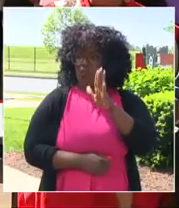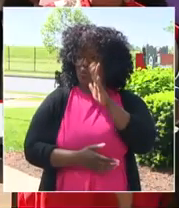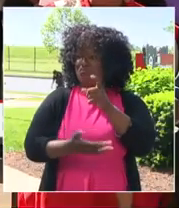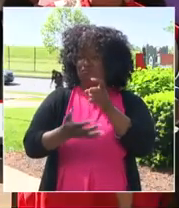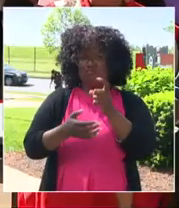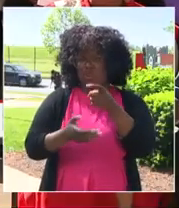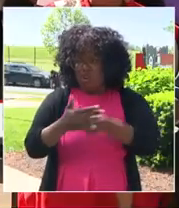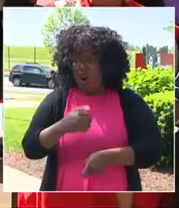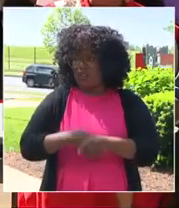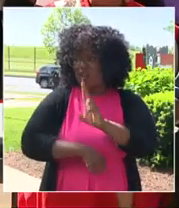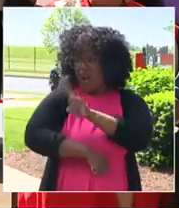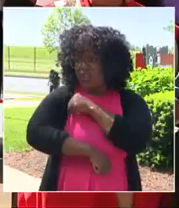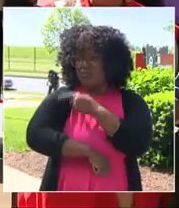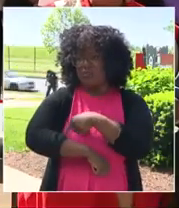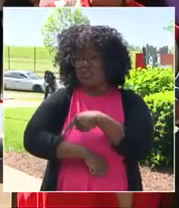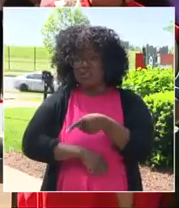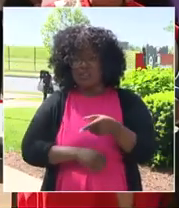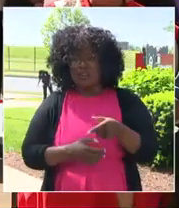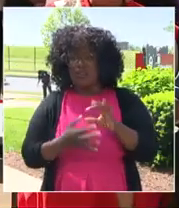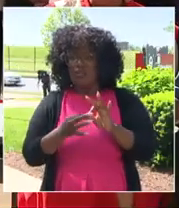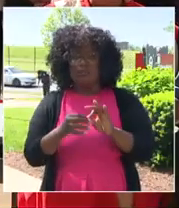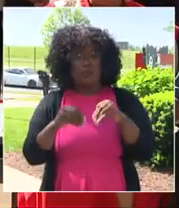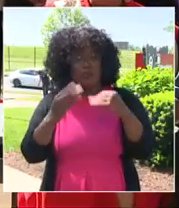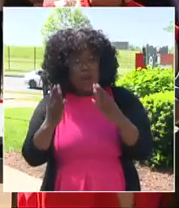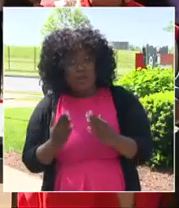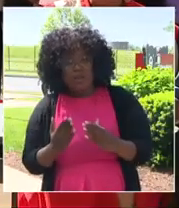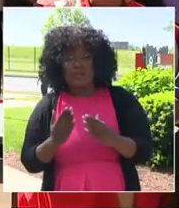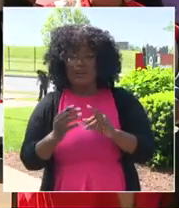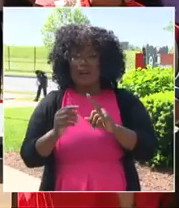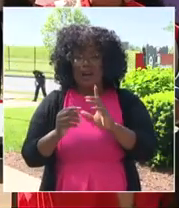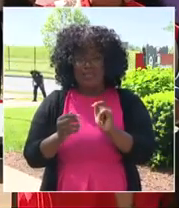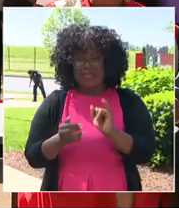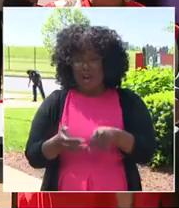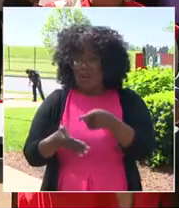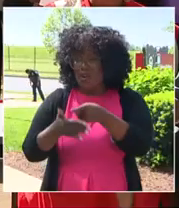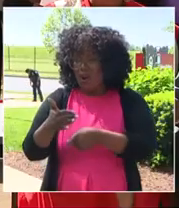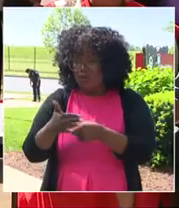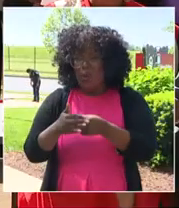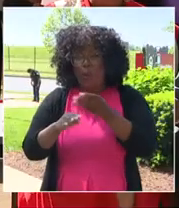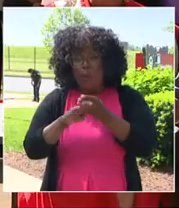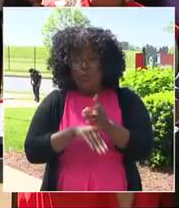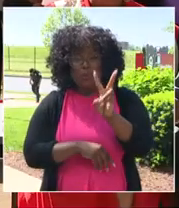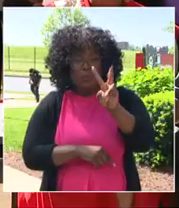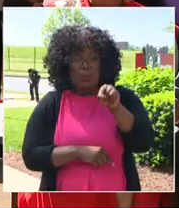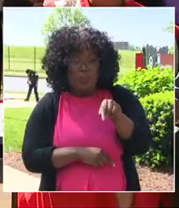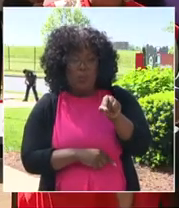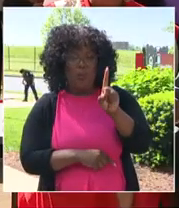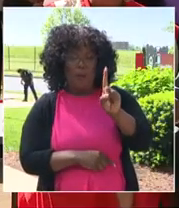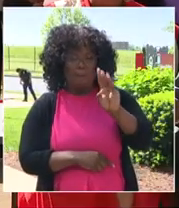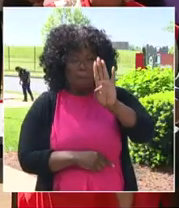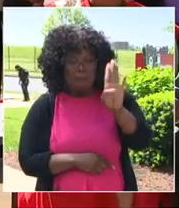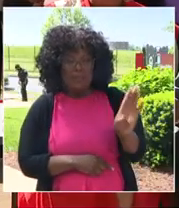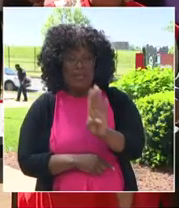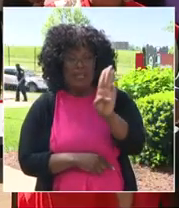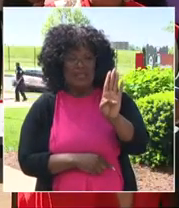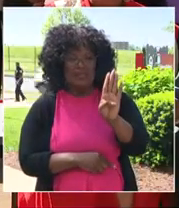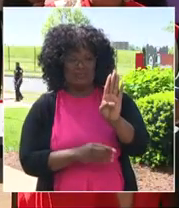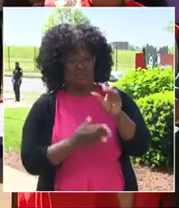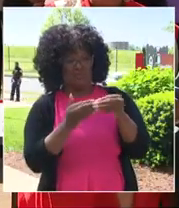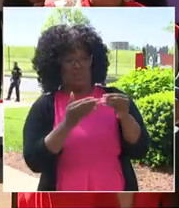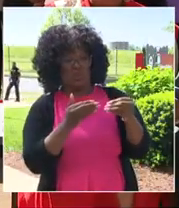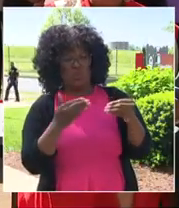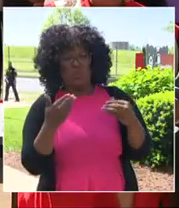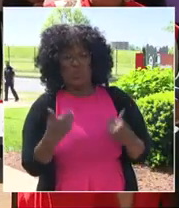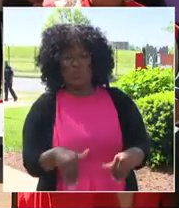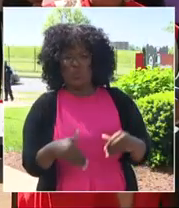universities, and healthcare providers over $2.1 billion. Funds that support